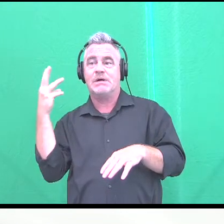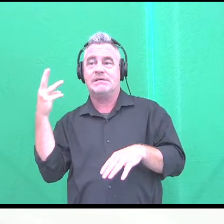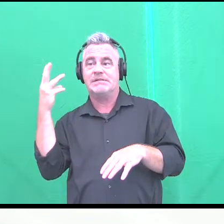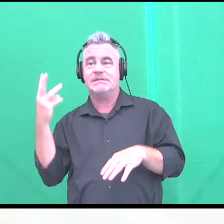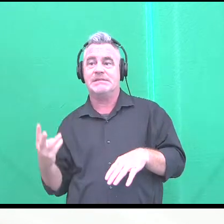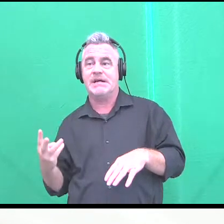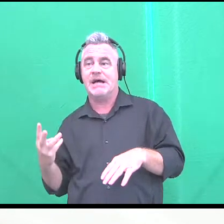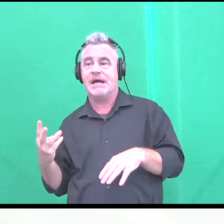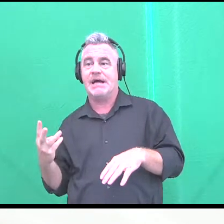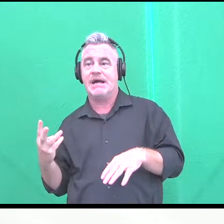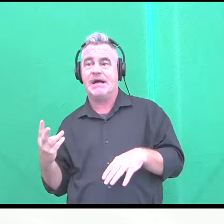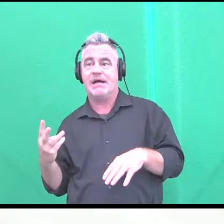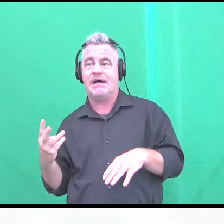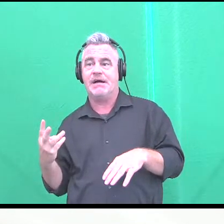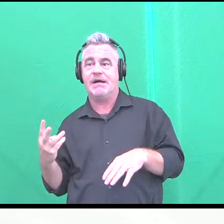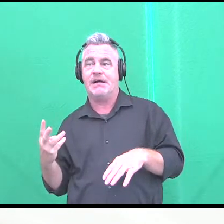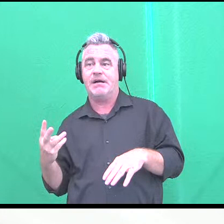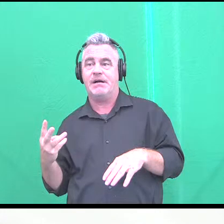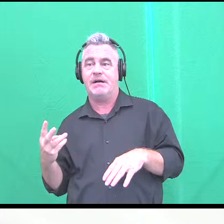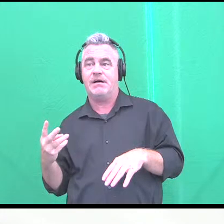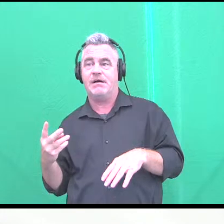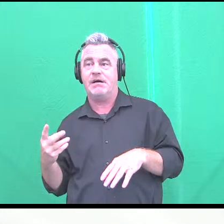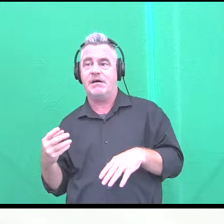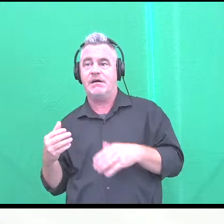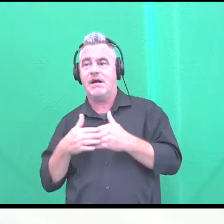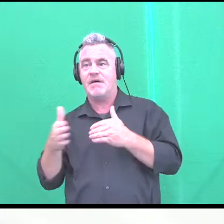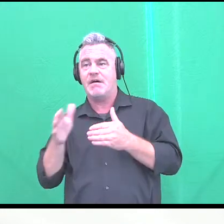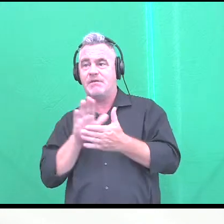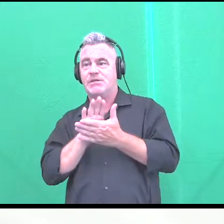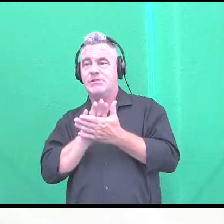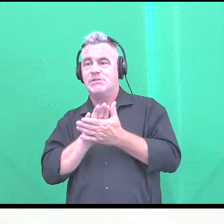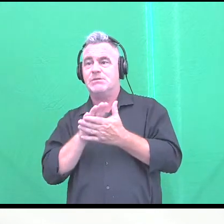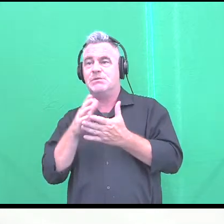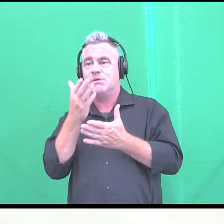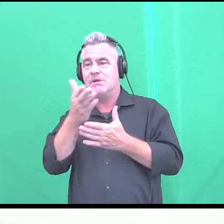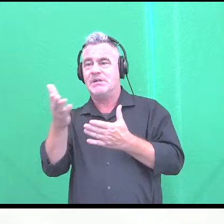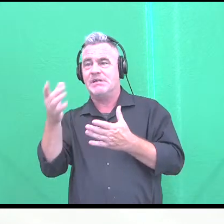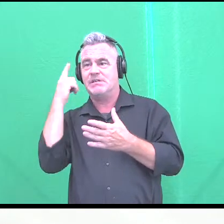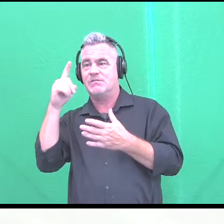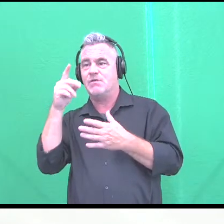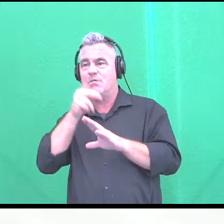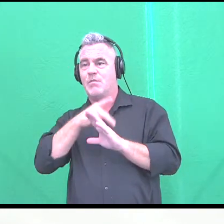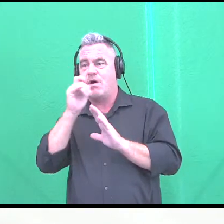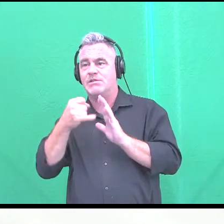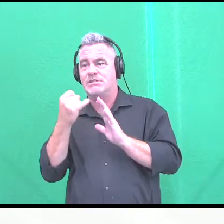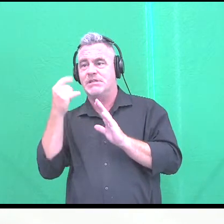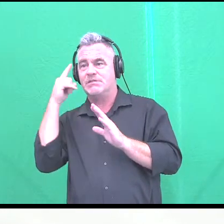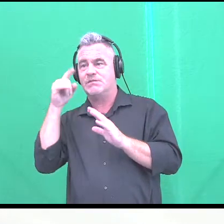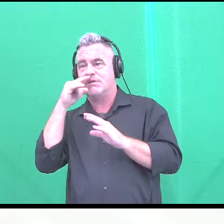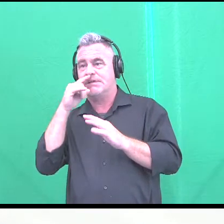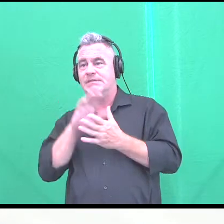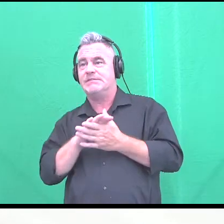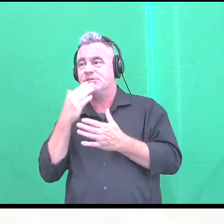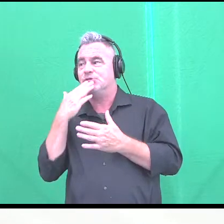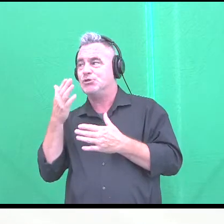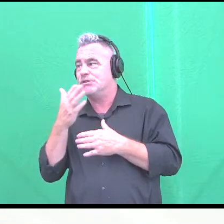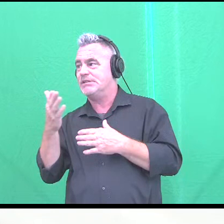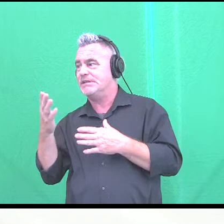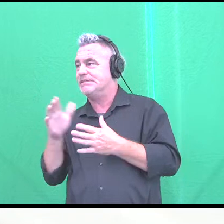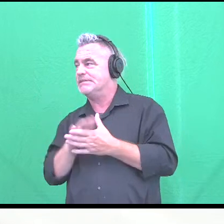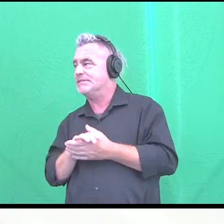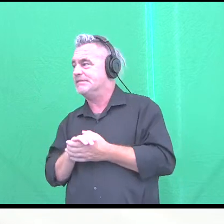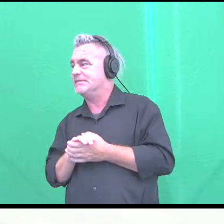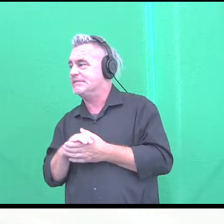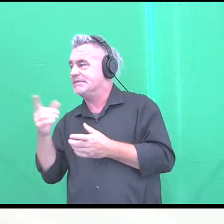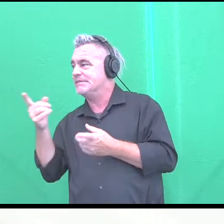with materials, translations, snacks, hands-on projects. So there are good things to come. Trust us. I